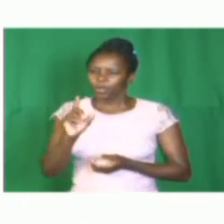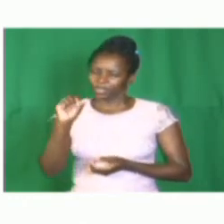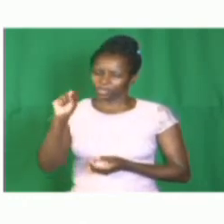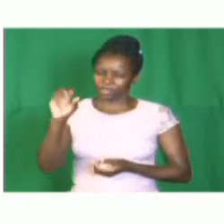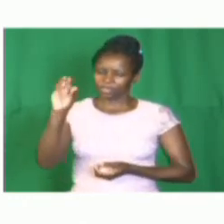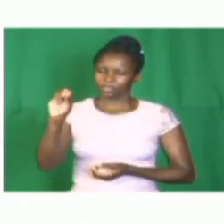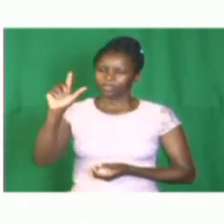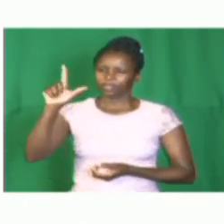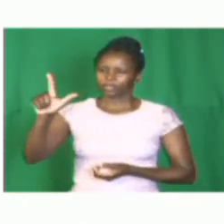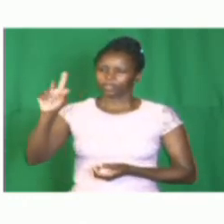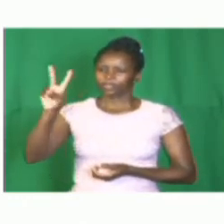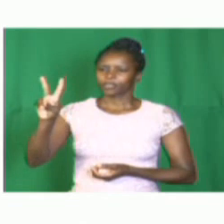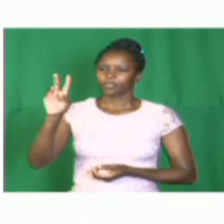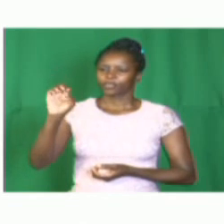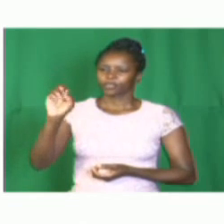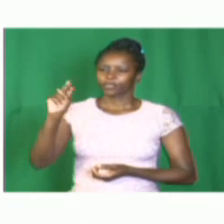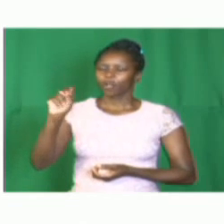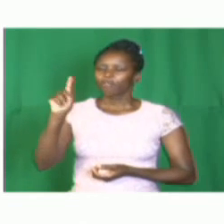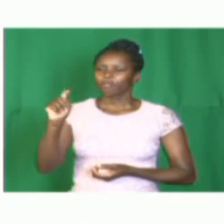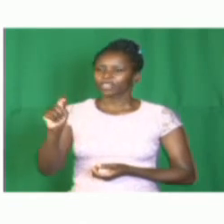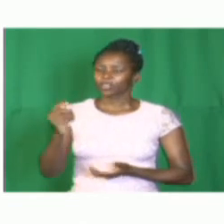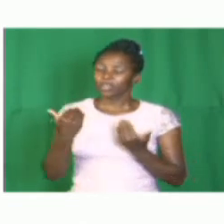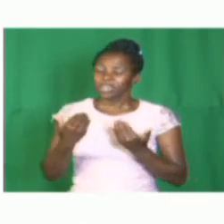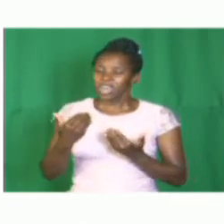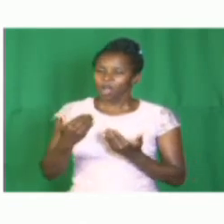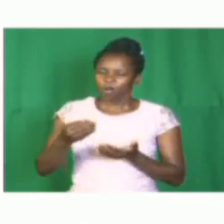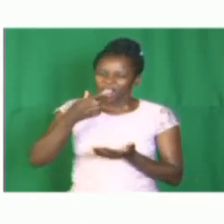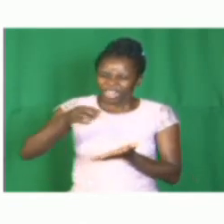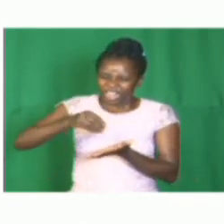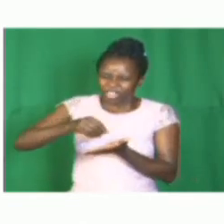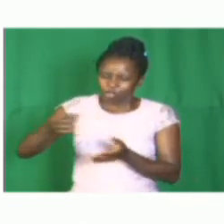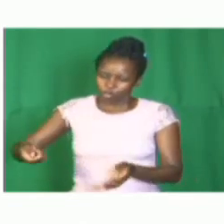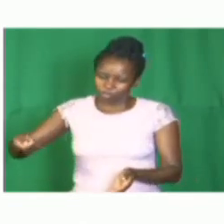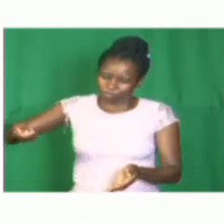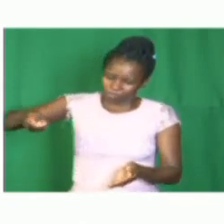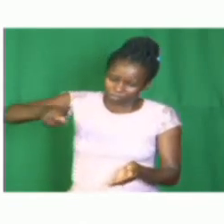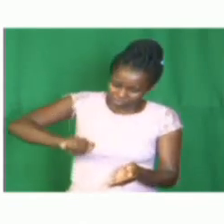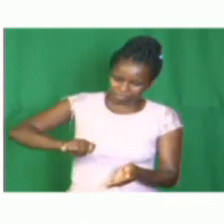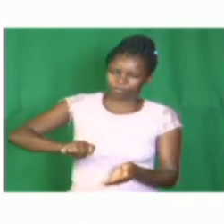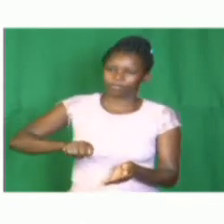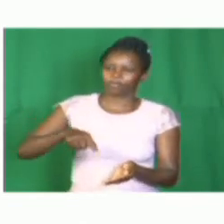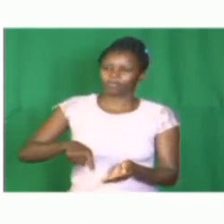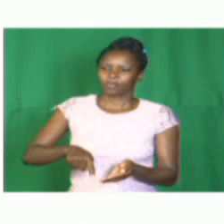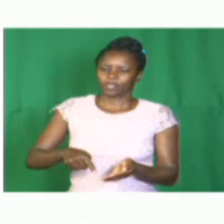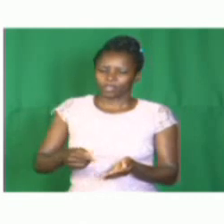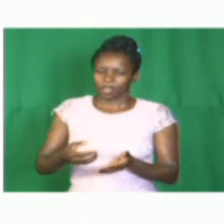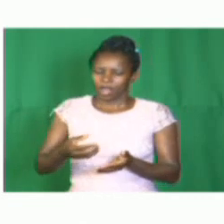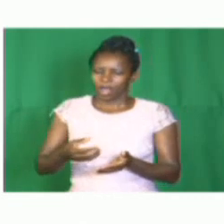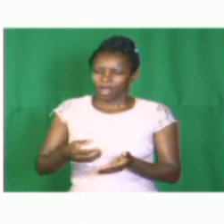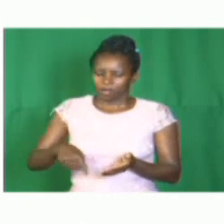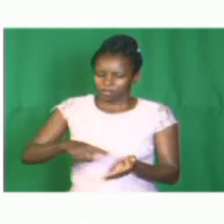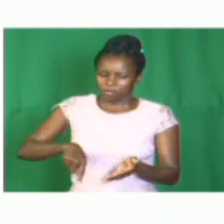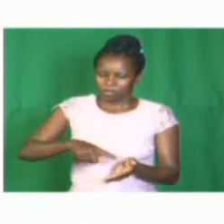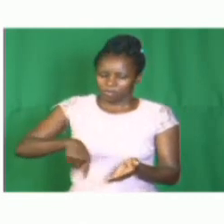solvent. So when this salt is poured into this water, and then after